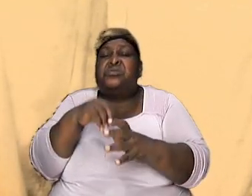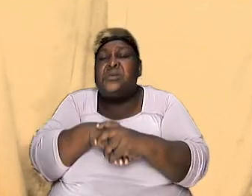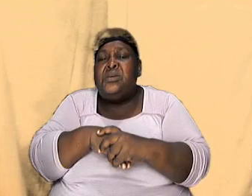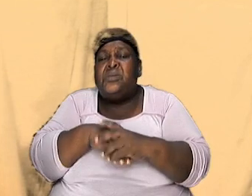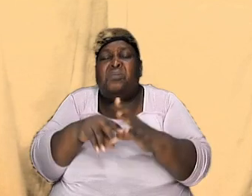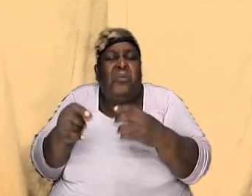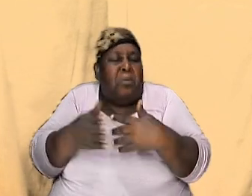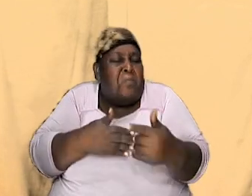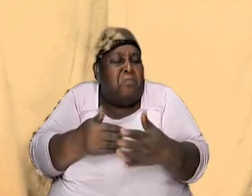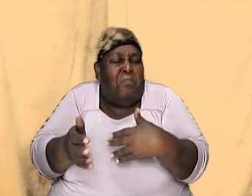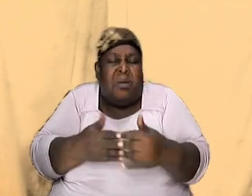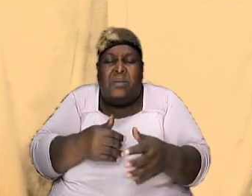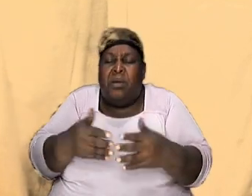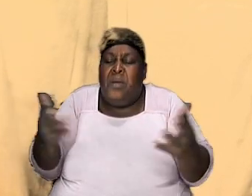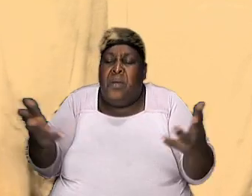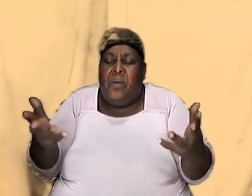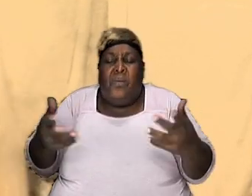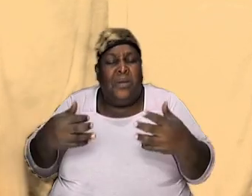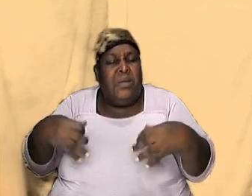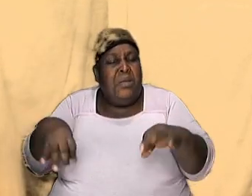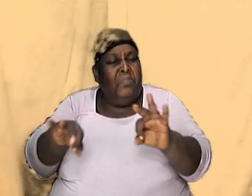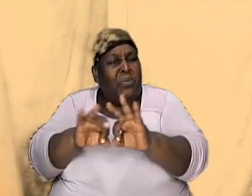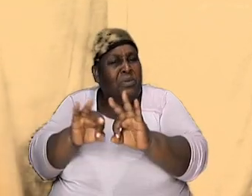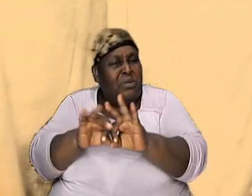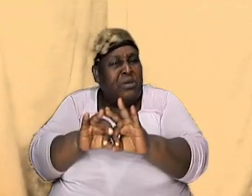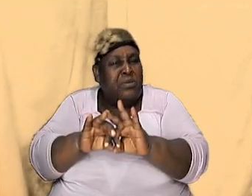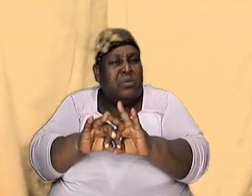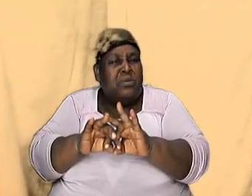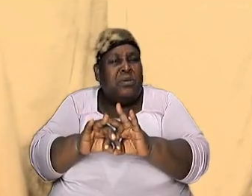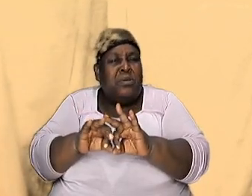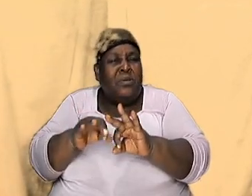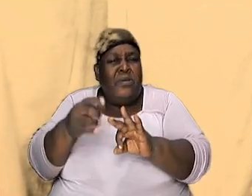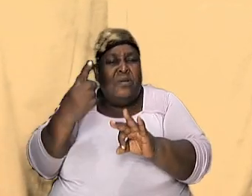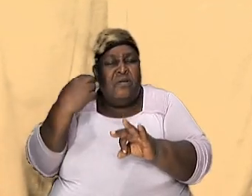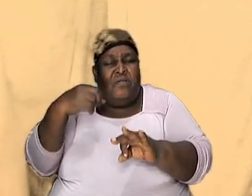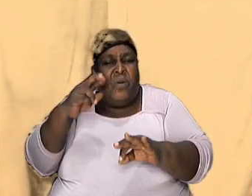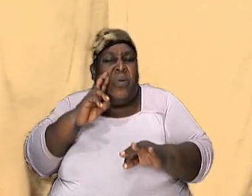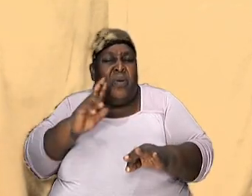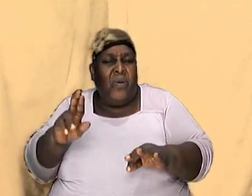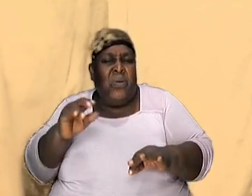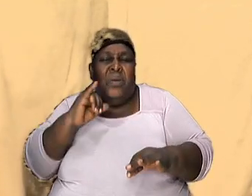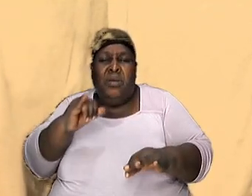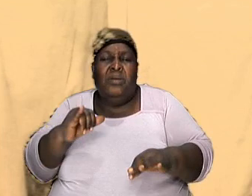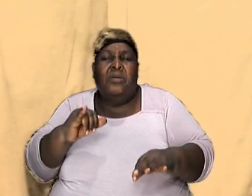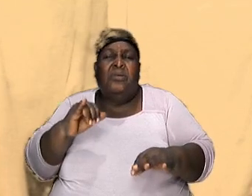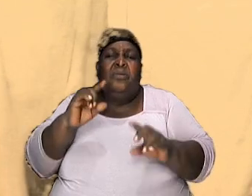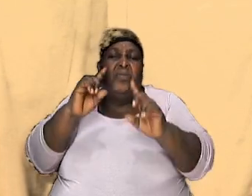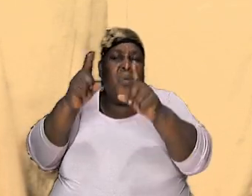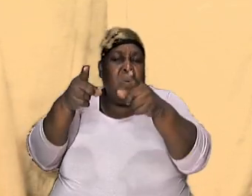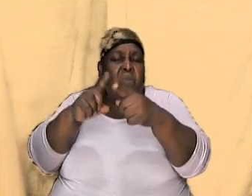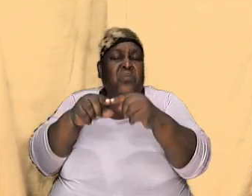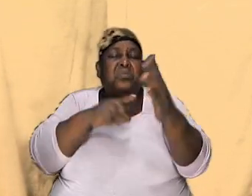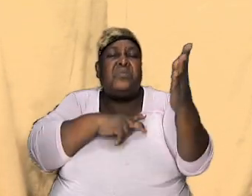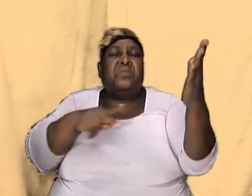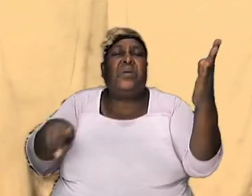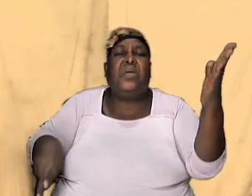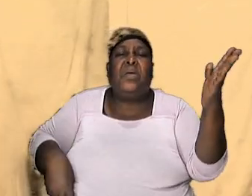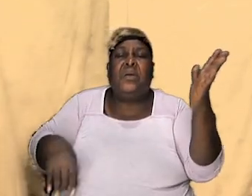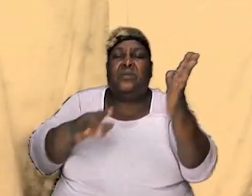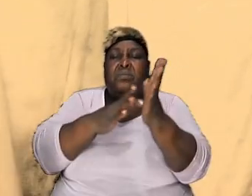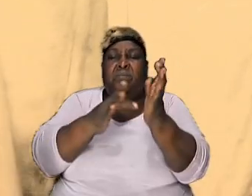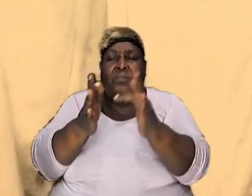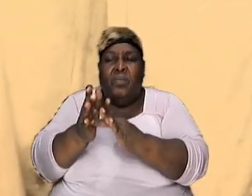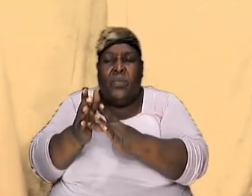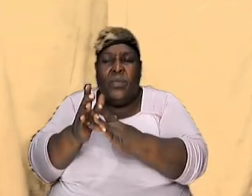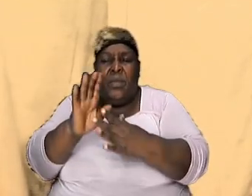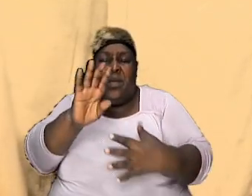was important for her was for her to get to the king. And we also saw where spiritual battles are won when we